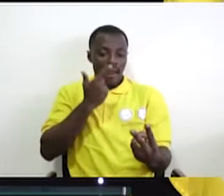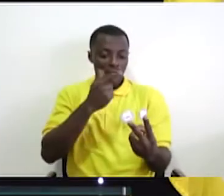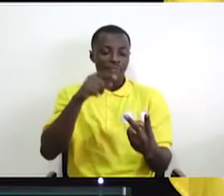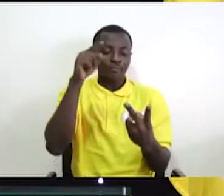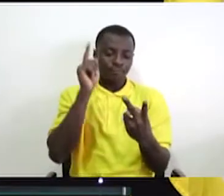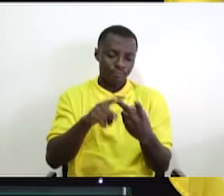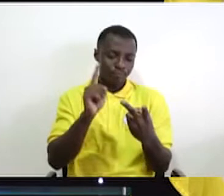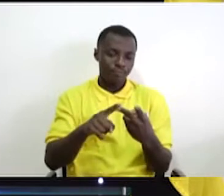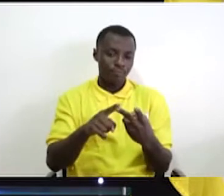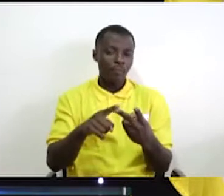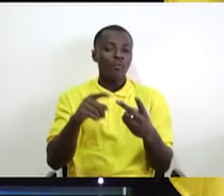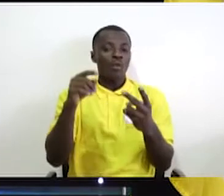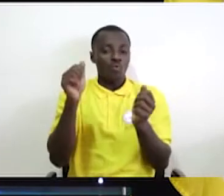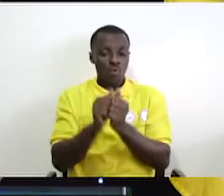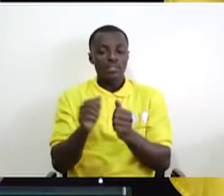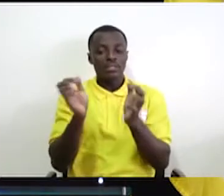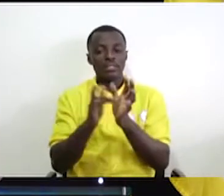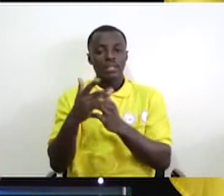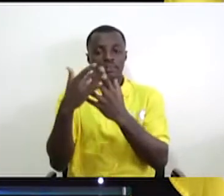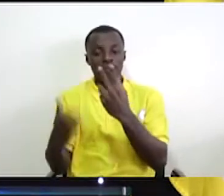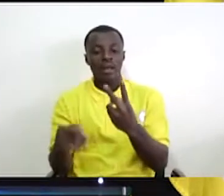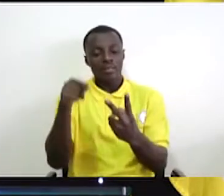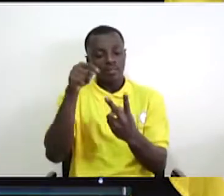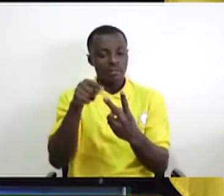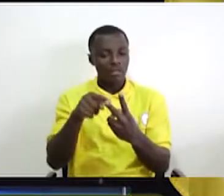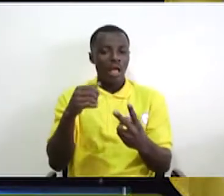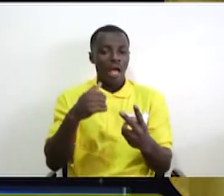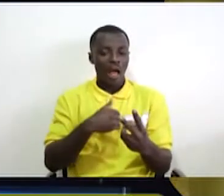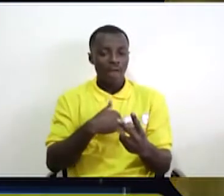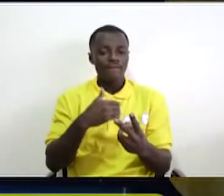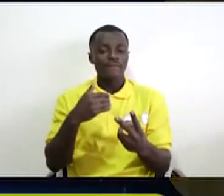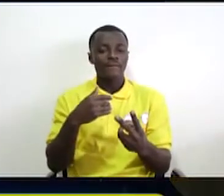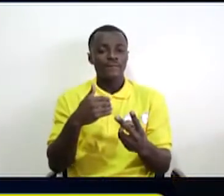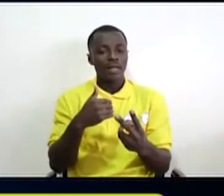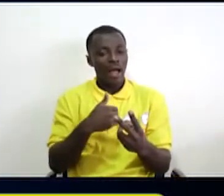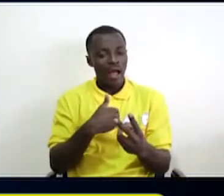with the blood, he has sealed the new covenant